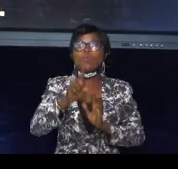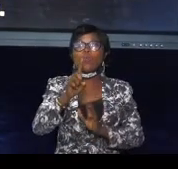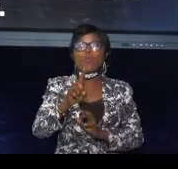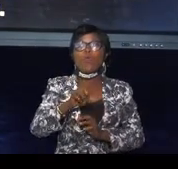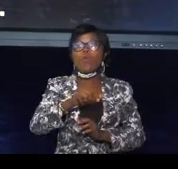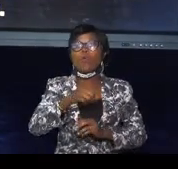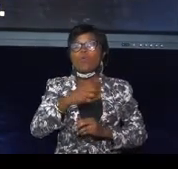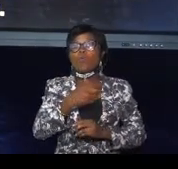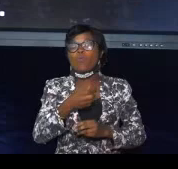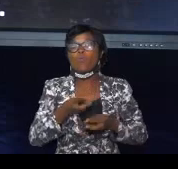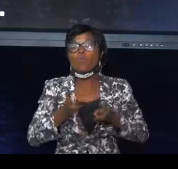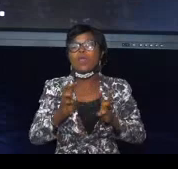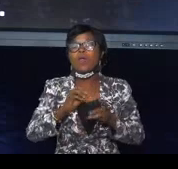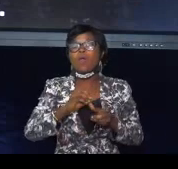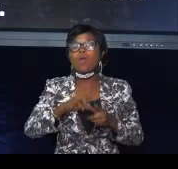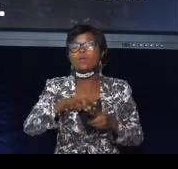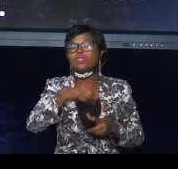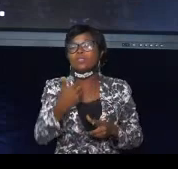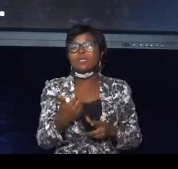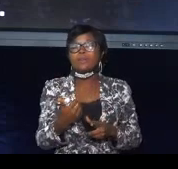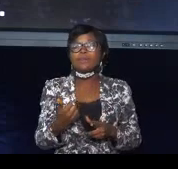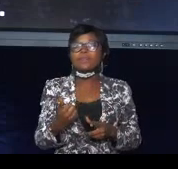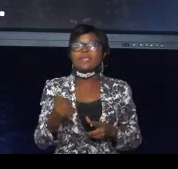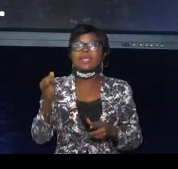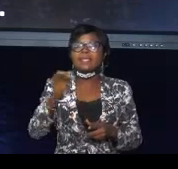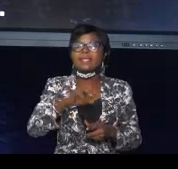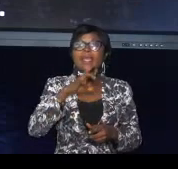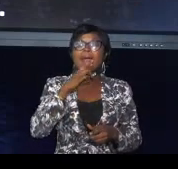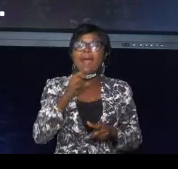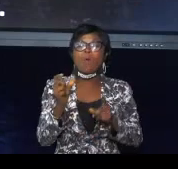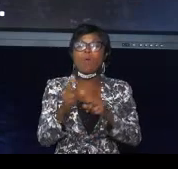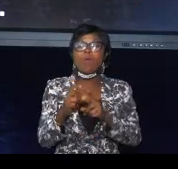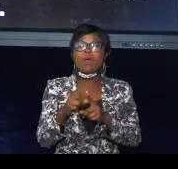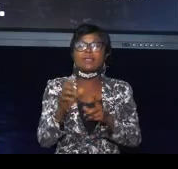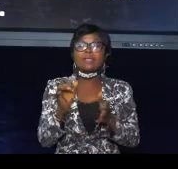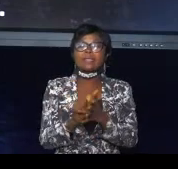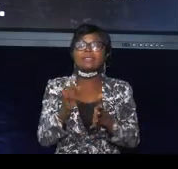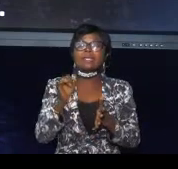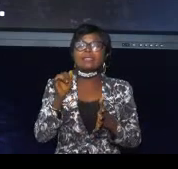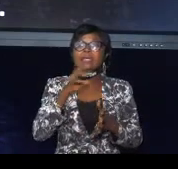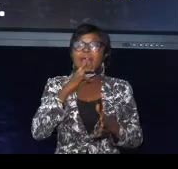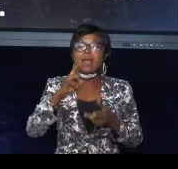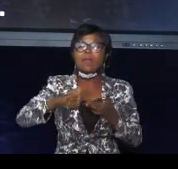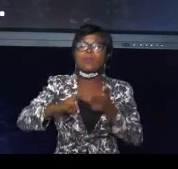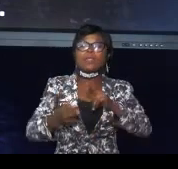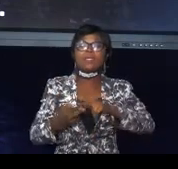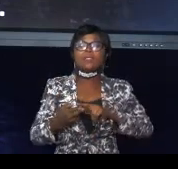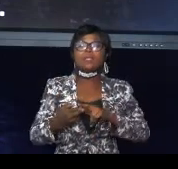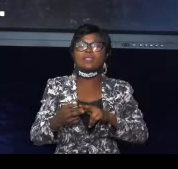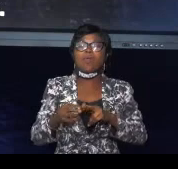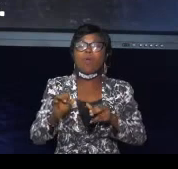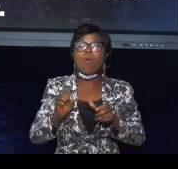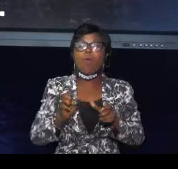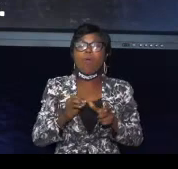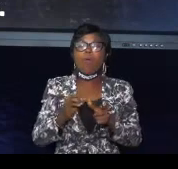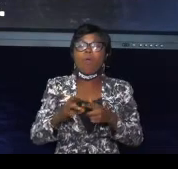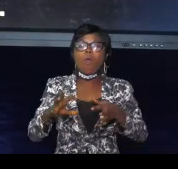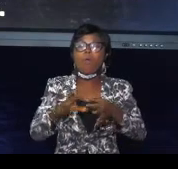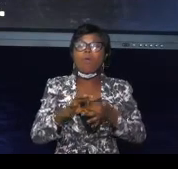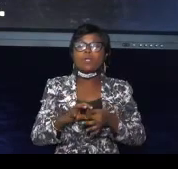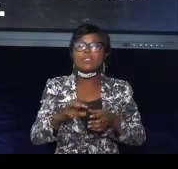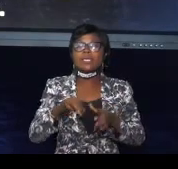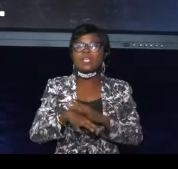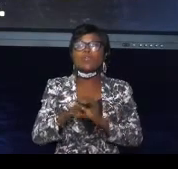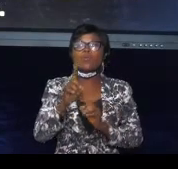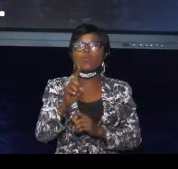in one way or the other. Analogies are words that are related or